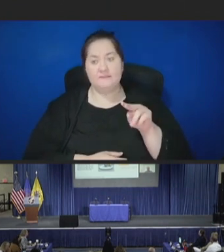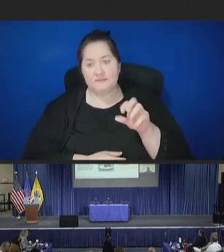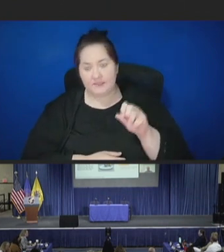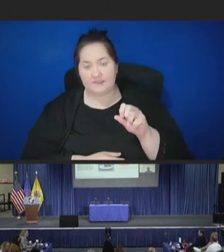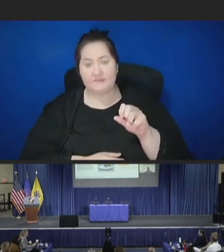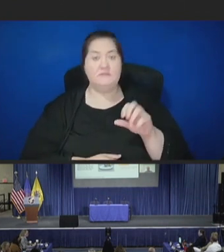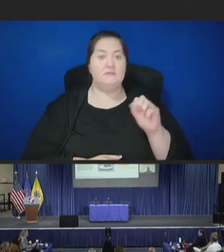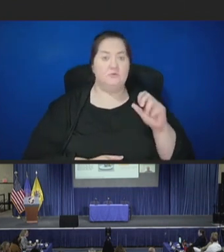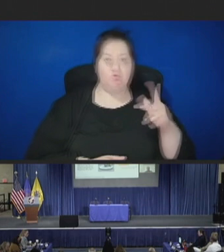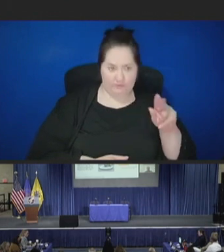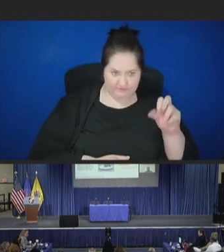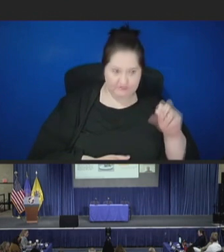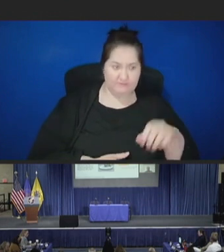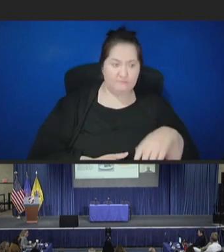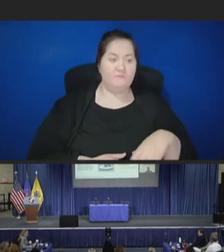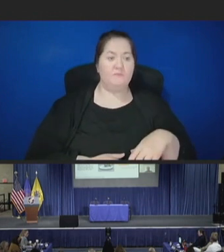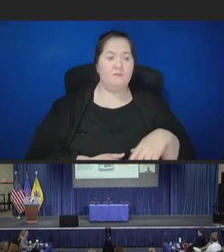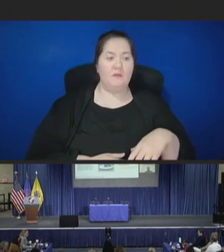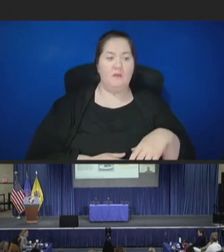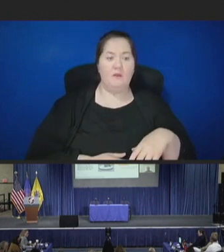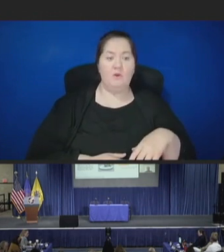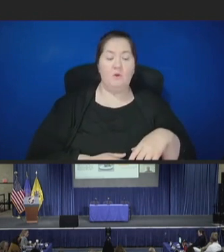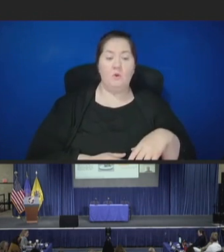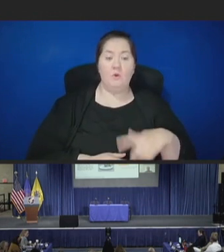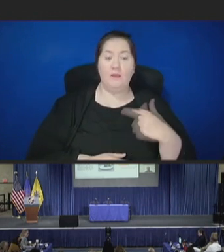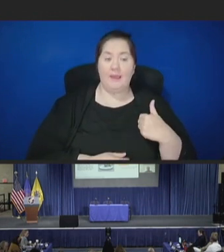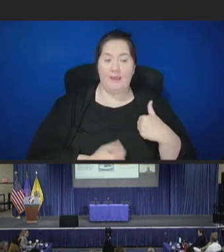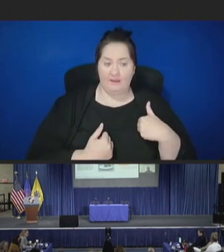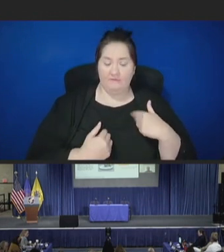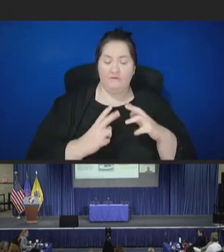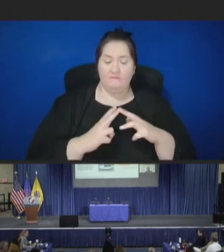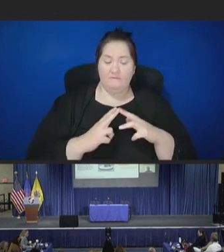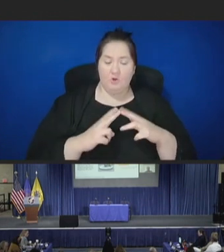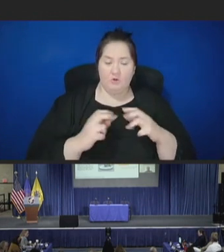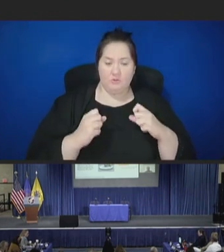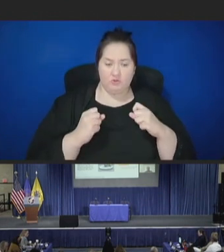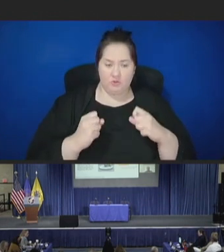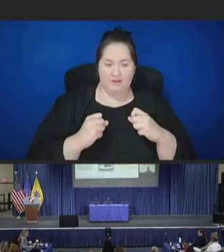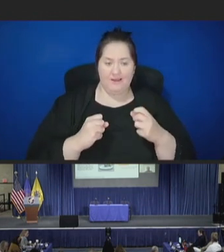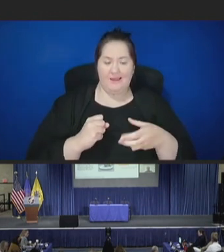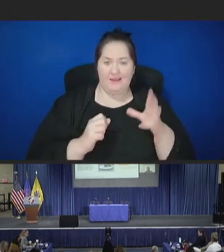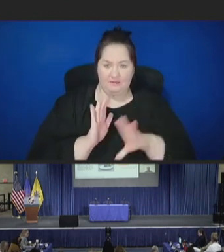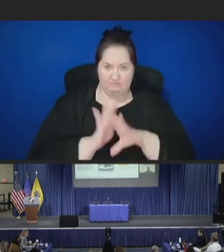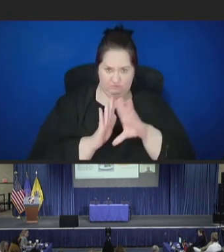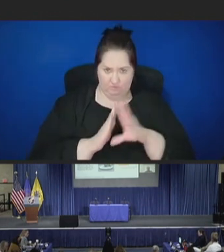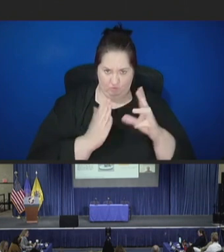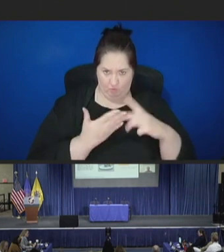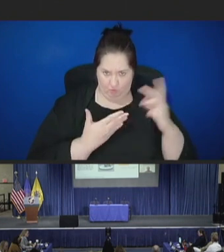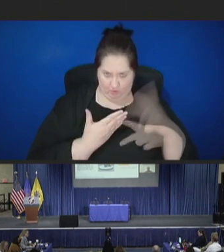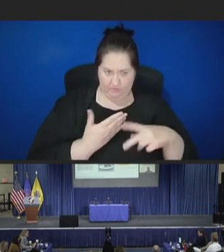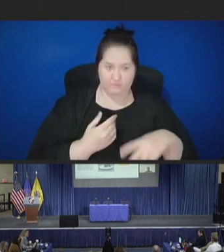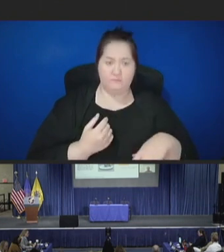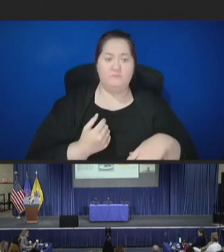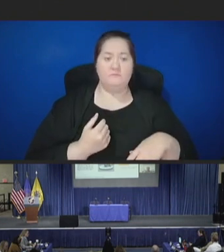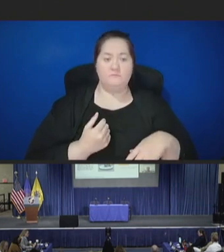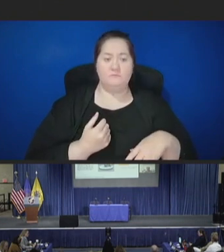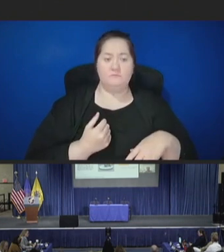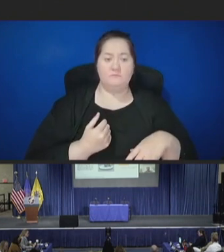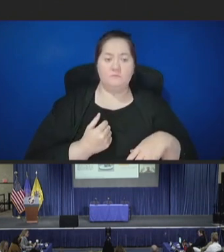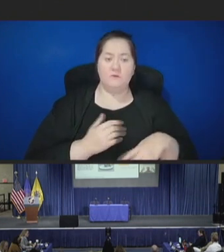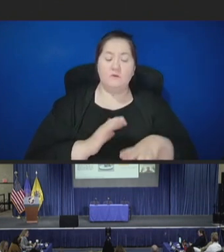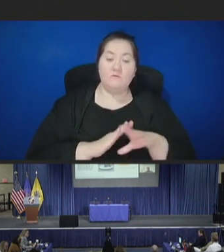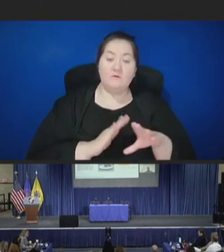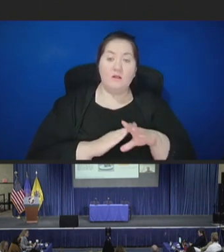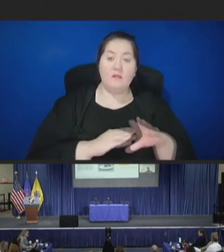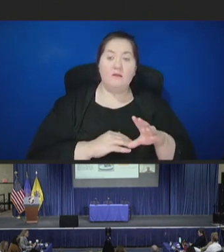many others, we have very strong and highly developed programs to develop